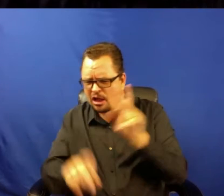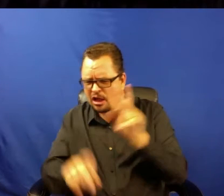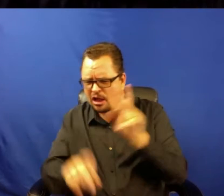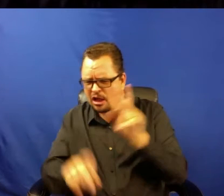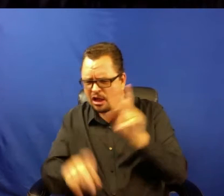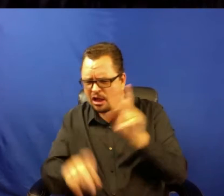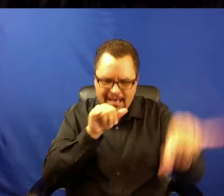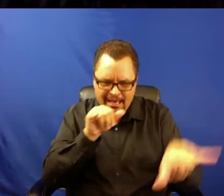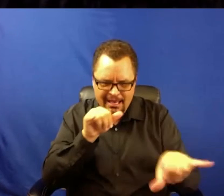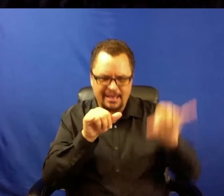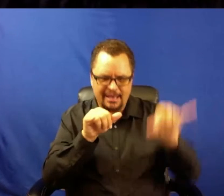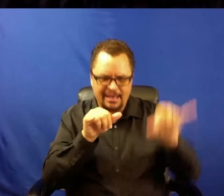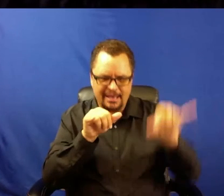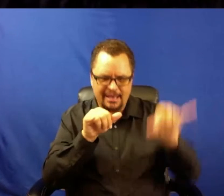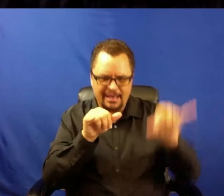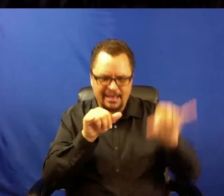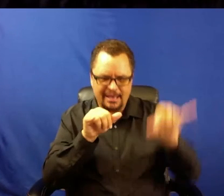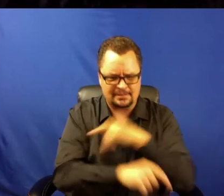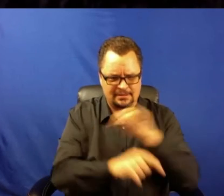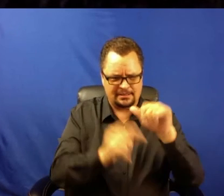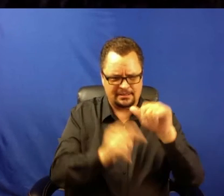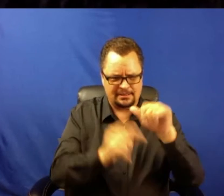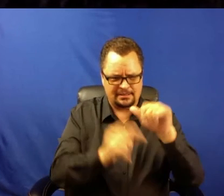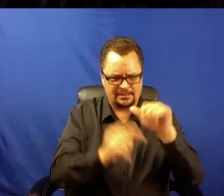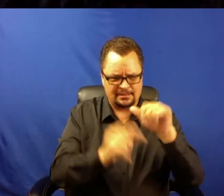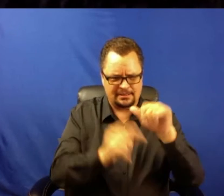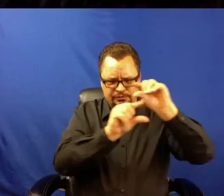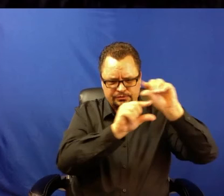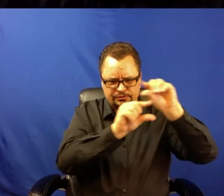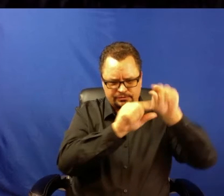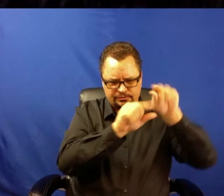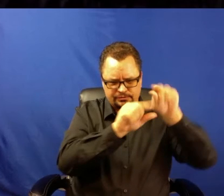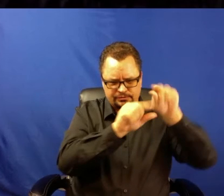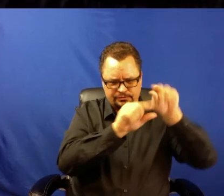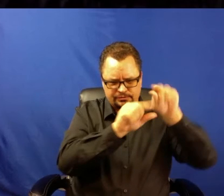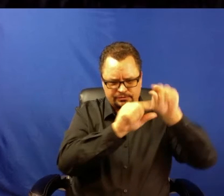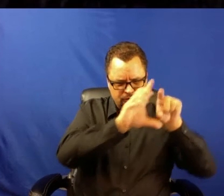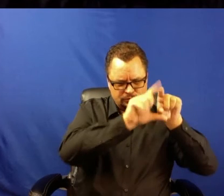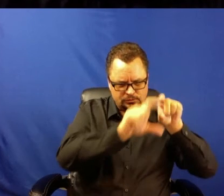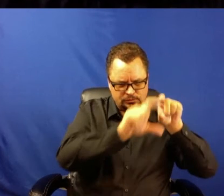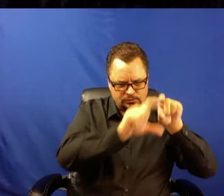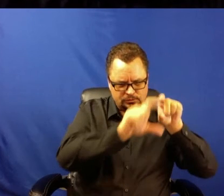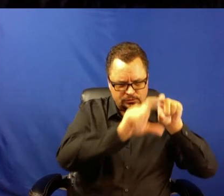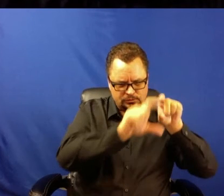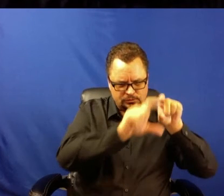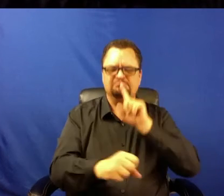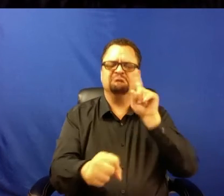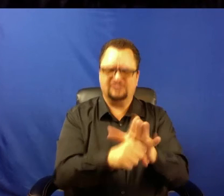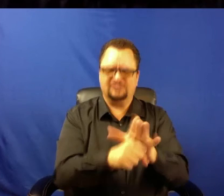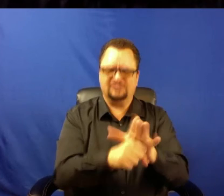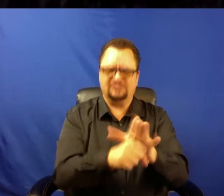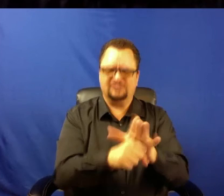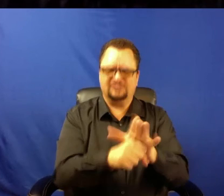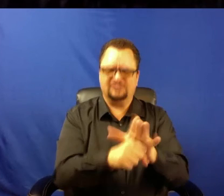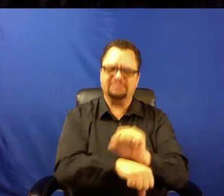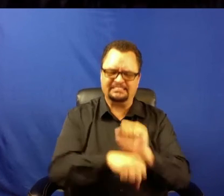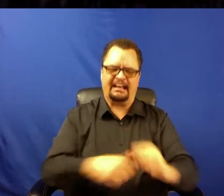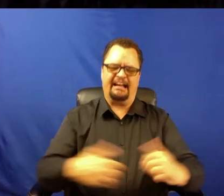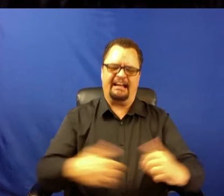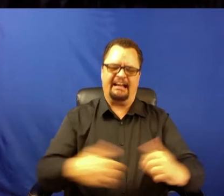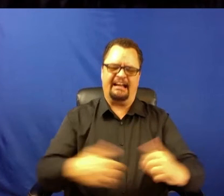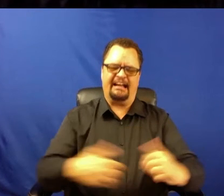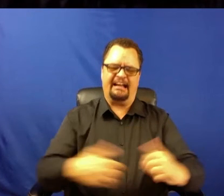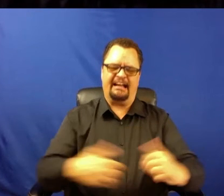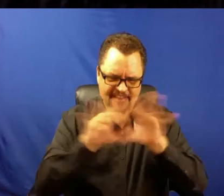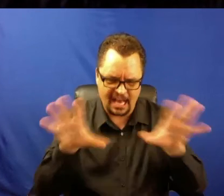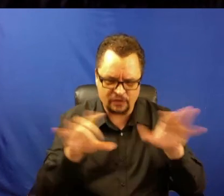is confirmed COVID, and then the yellow on the tips are just suspect COVID, possible COVID,